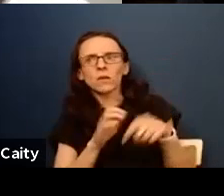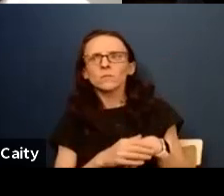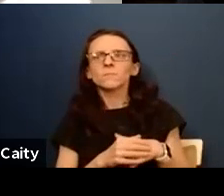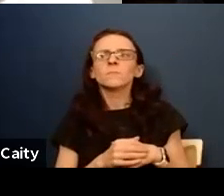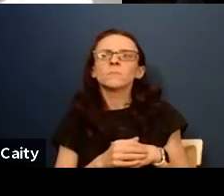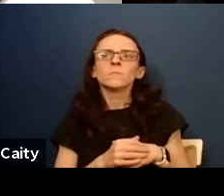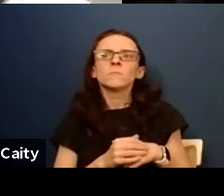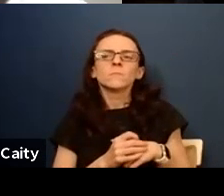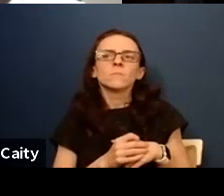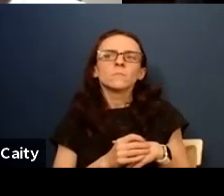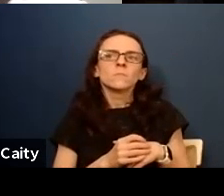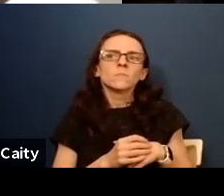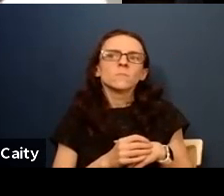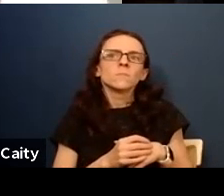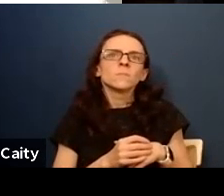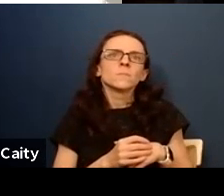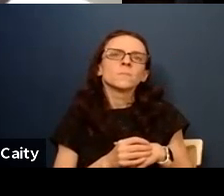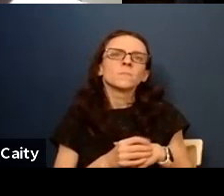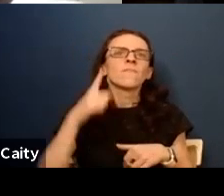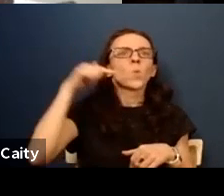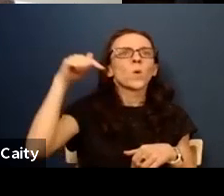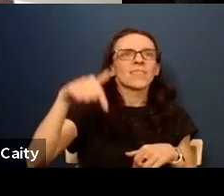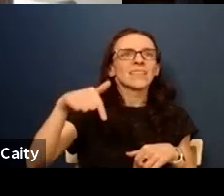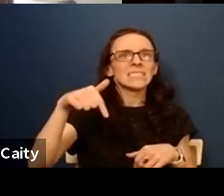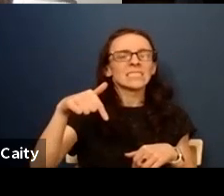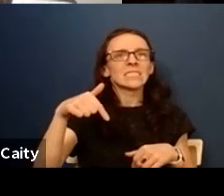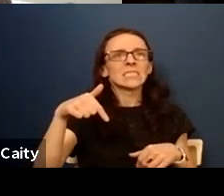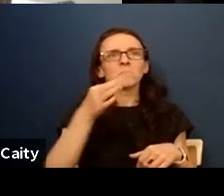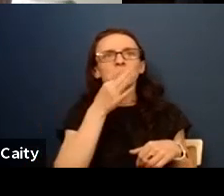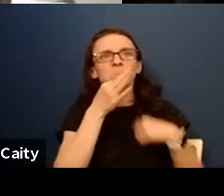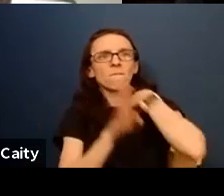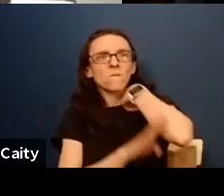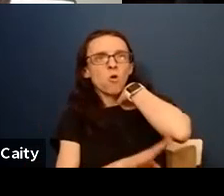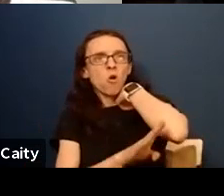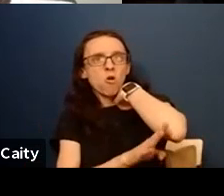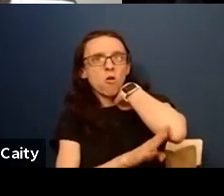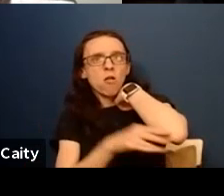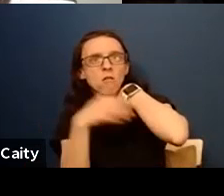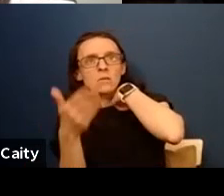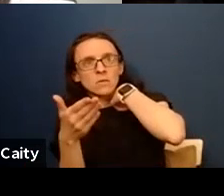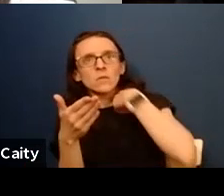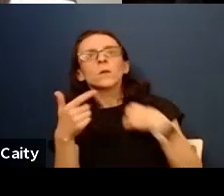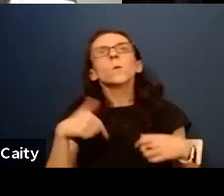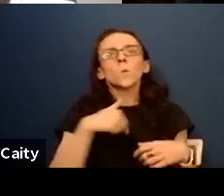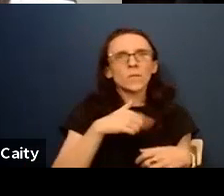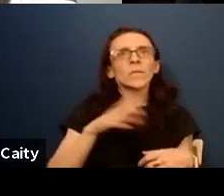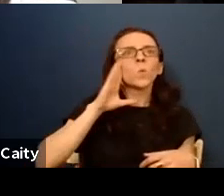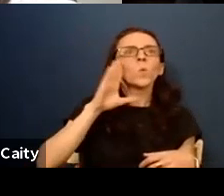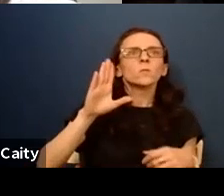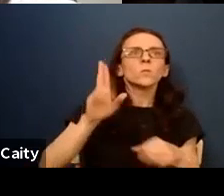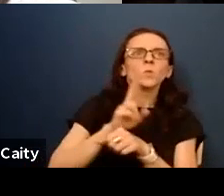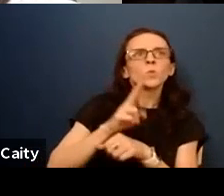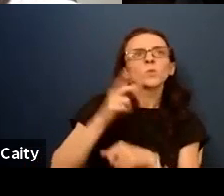for this coming fall, we would consider that it would be GPA, it would be